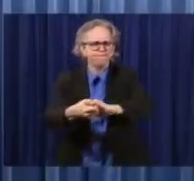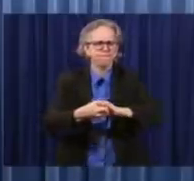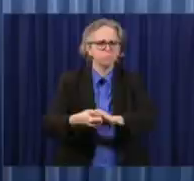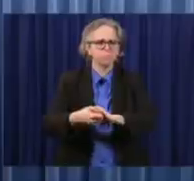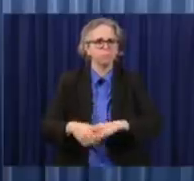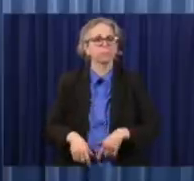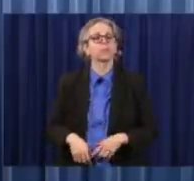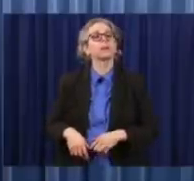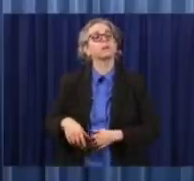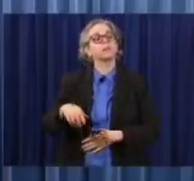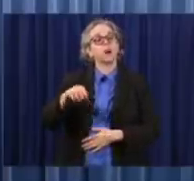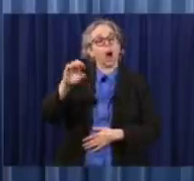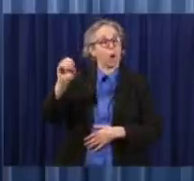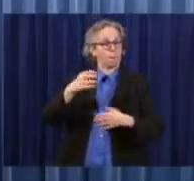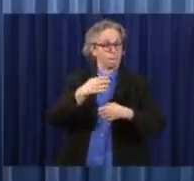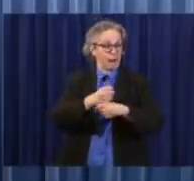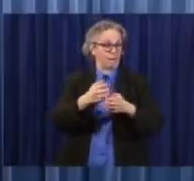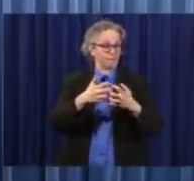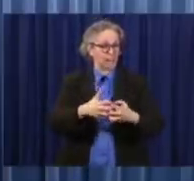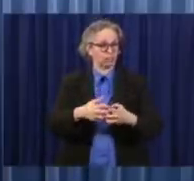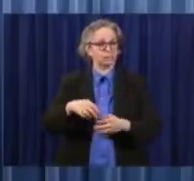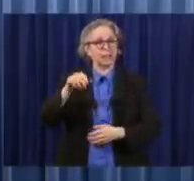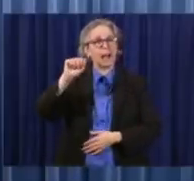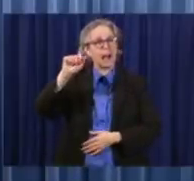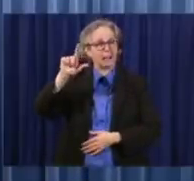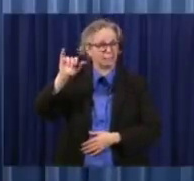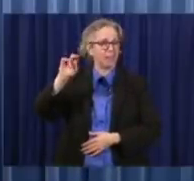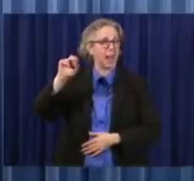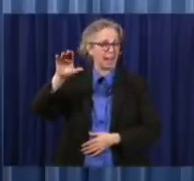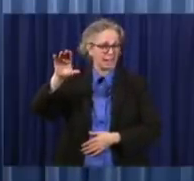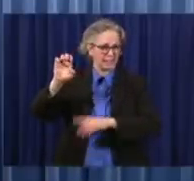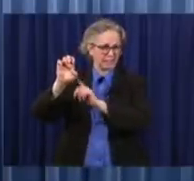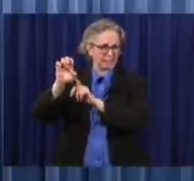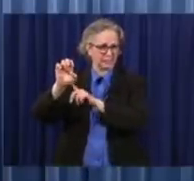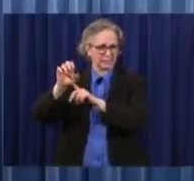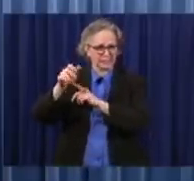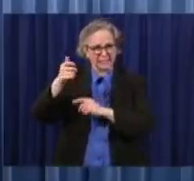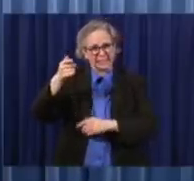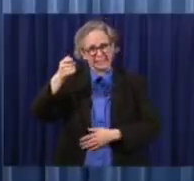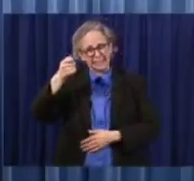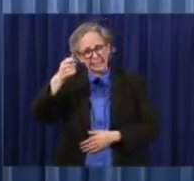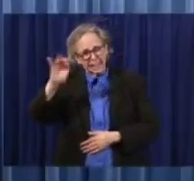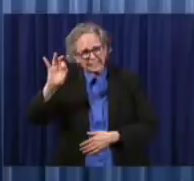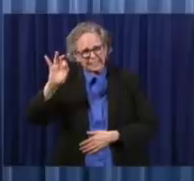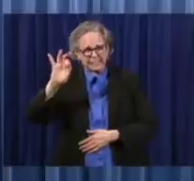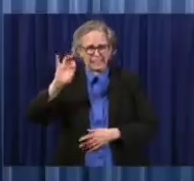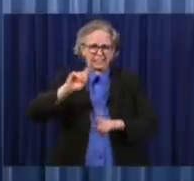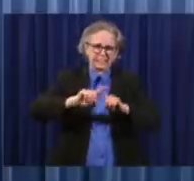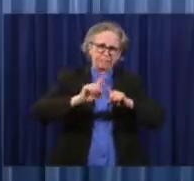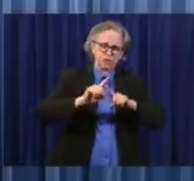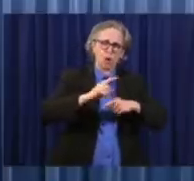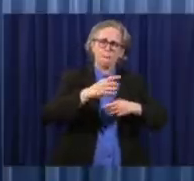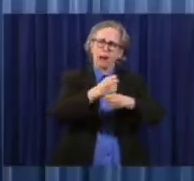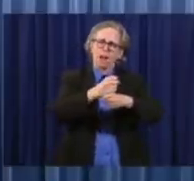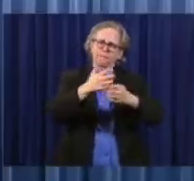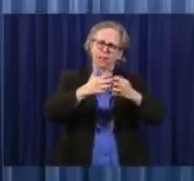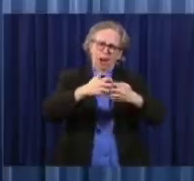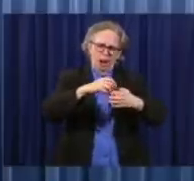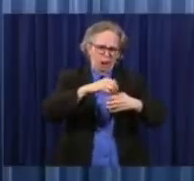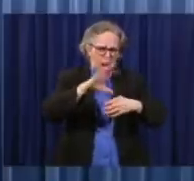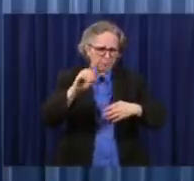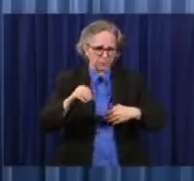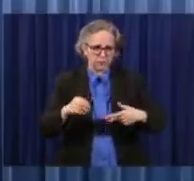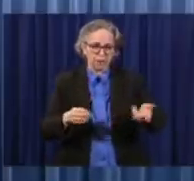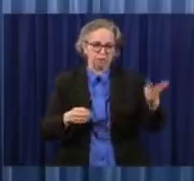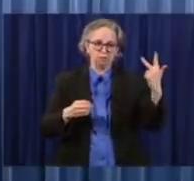has coordinated 19 manufacturers coming together to partner with 3 hospital groups to make up to